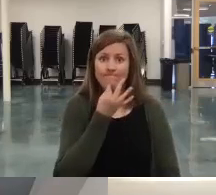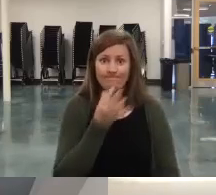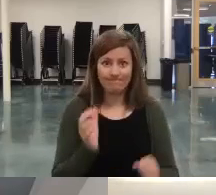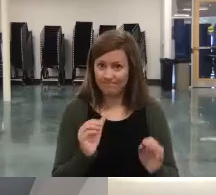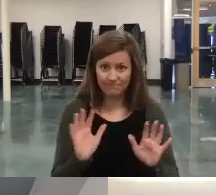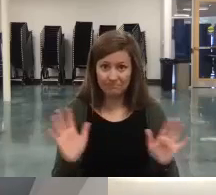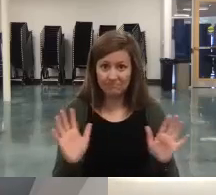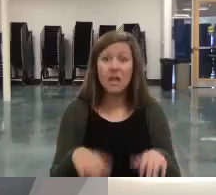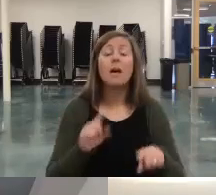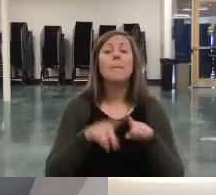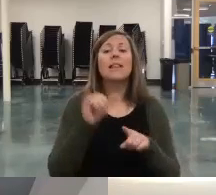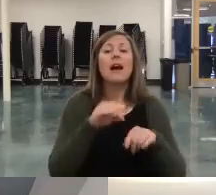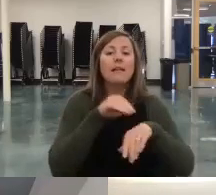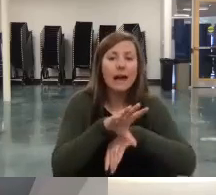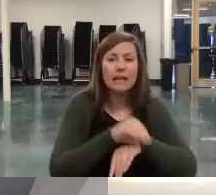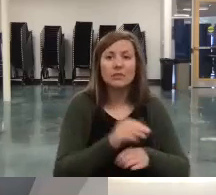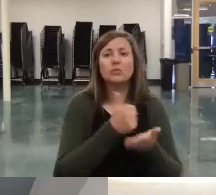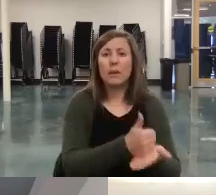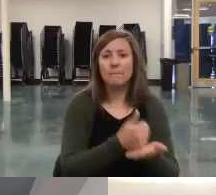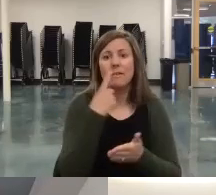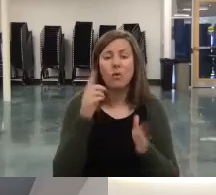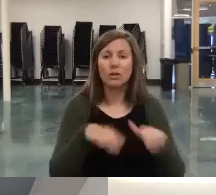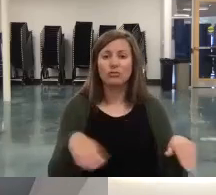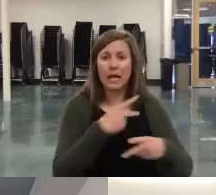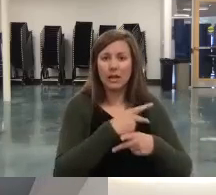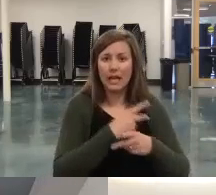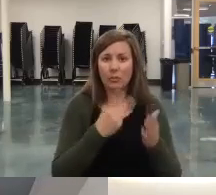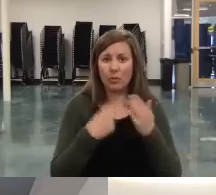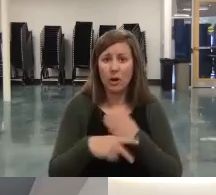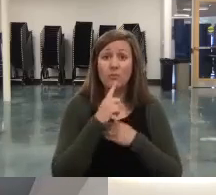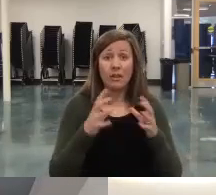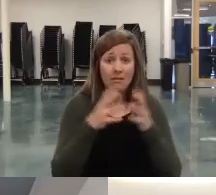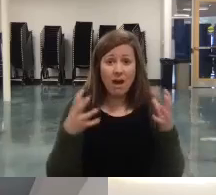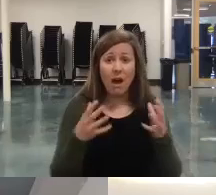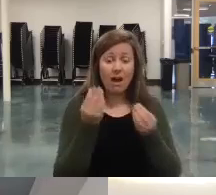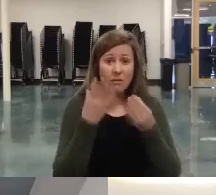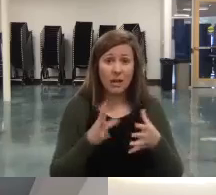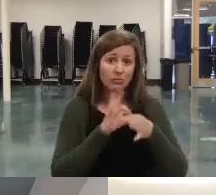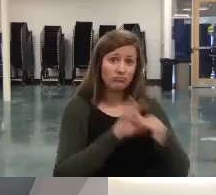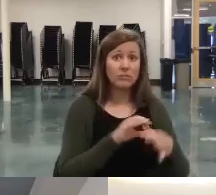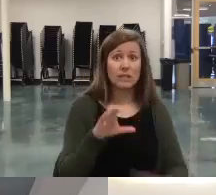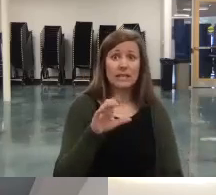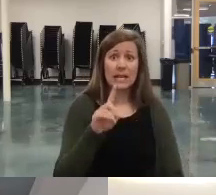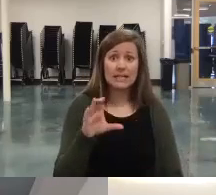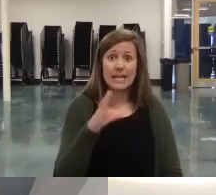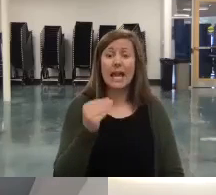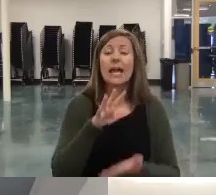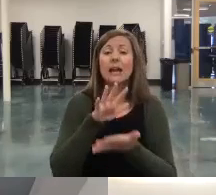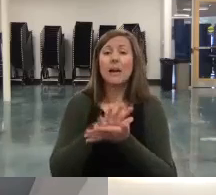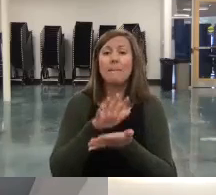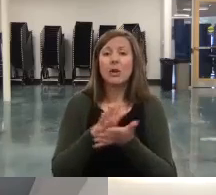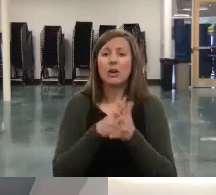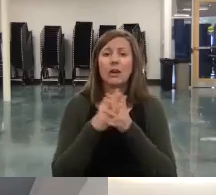It's a guidance manual for child care programs, and a lot of the content relates back to CDC and the American Academy of